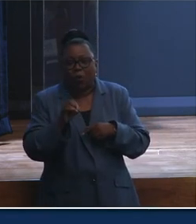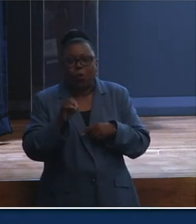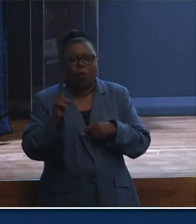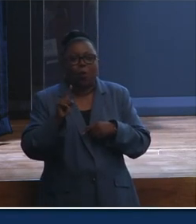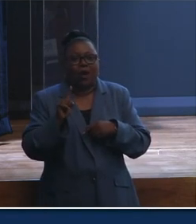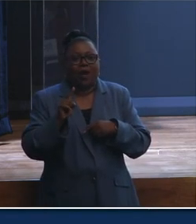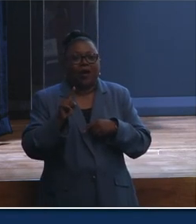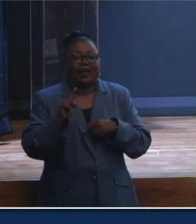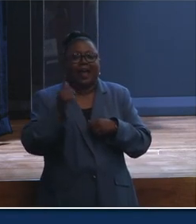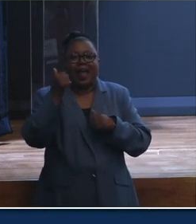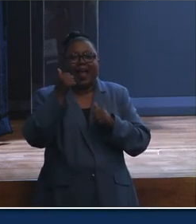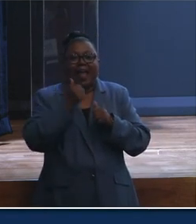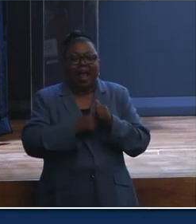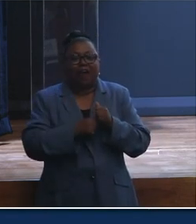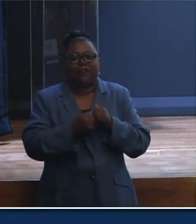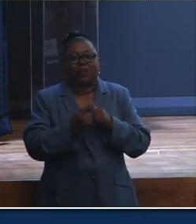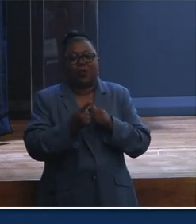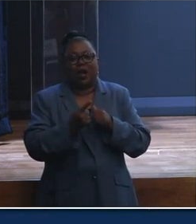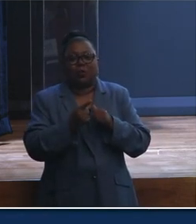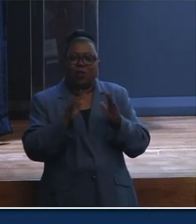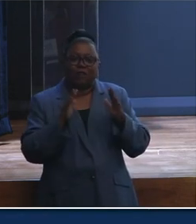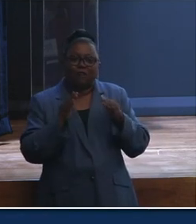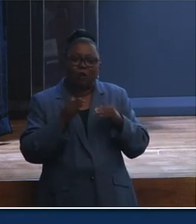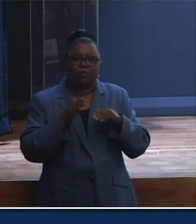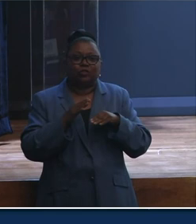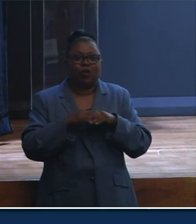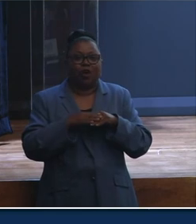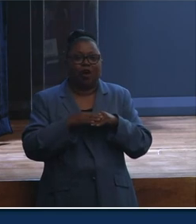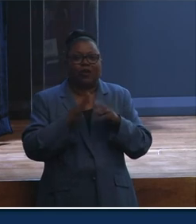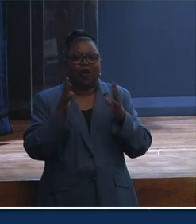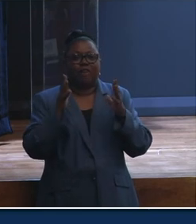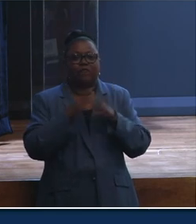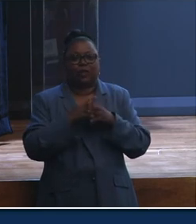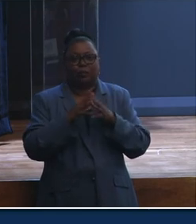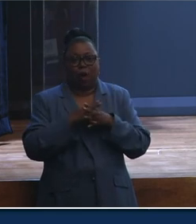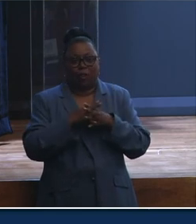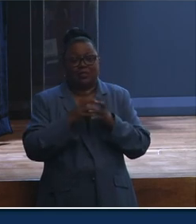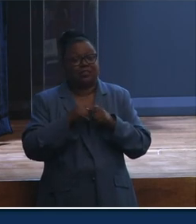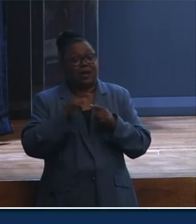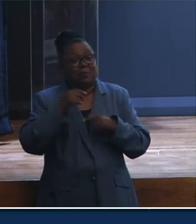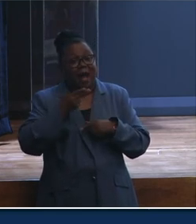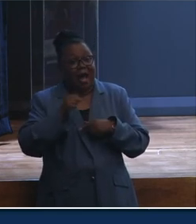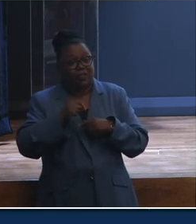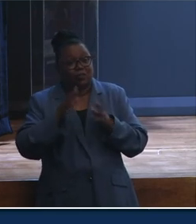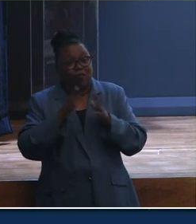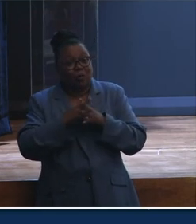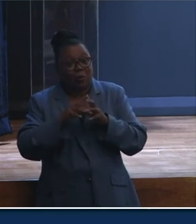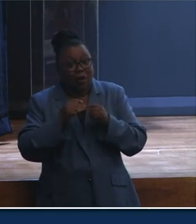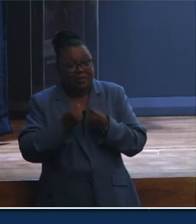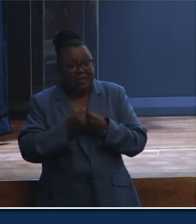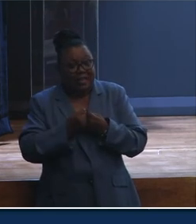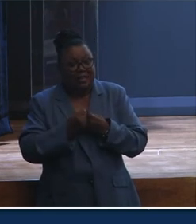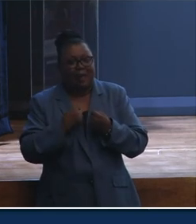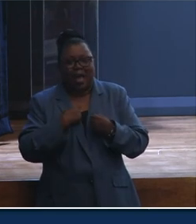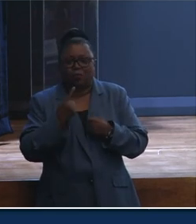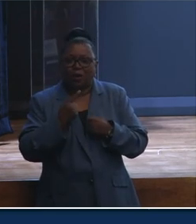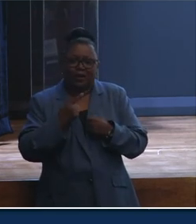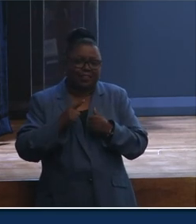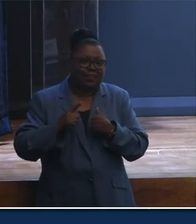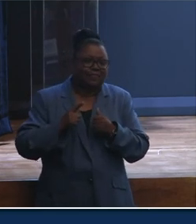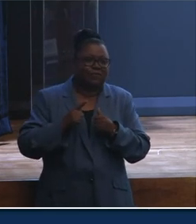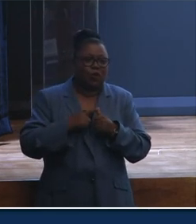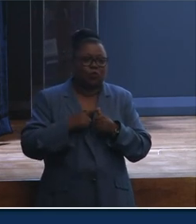where everybody was focused on football. So my high school football team had one of the